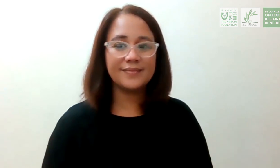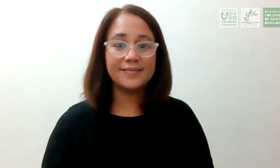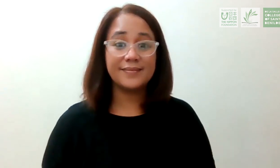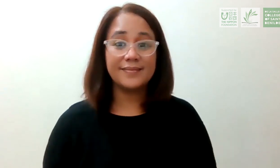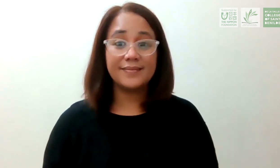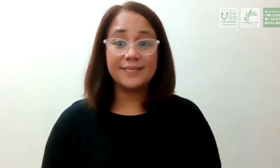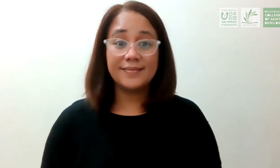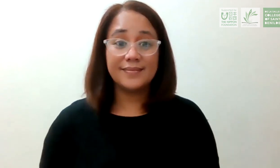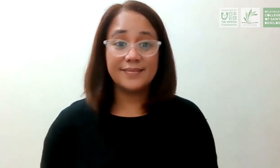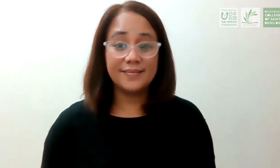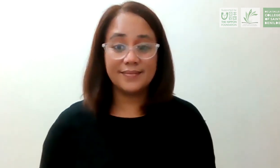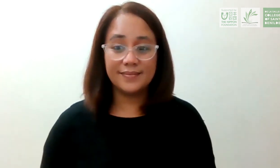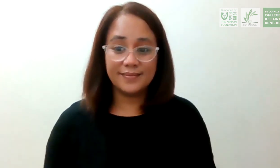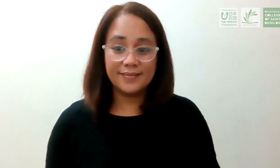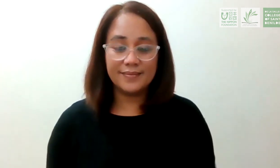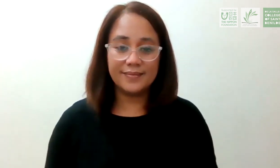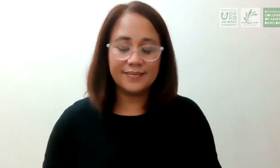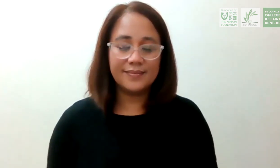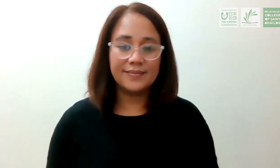right.